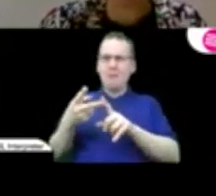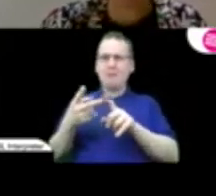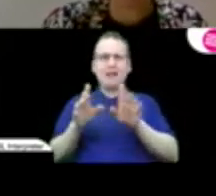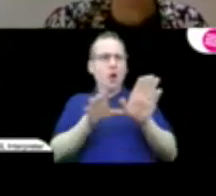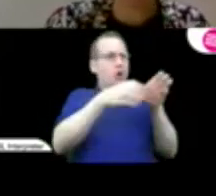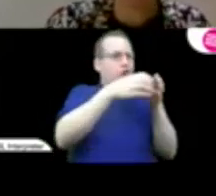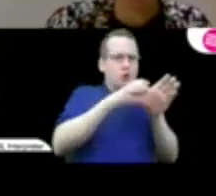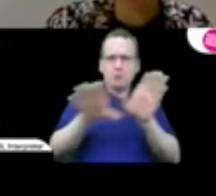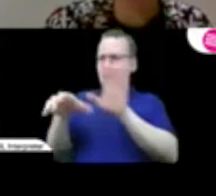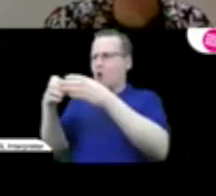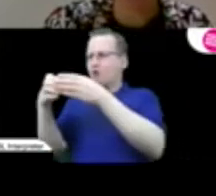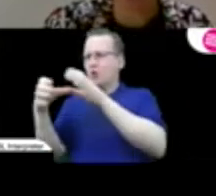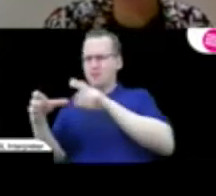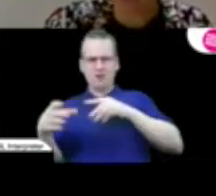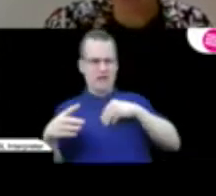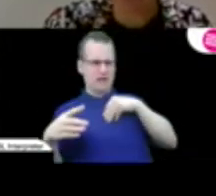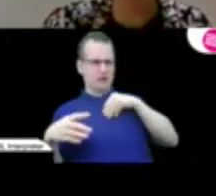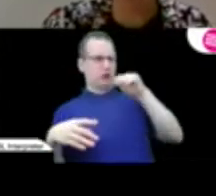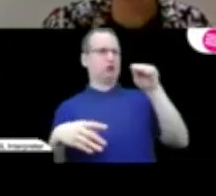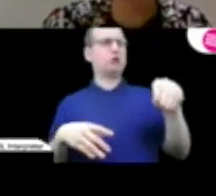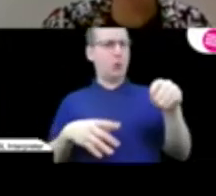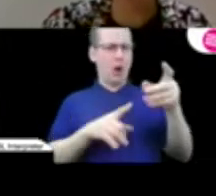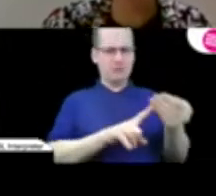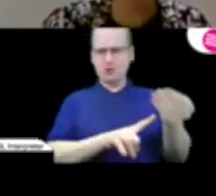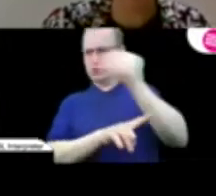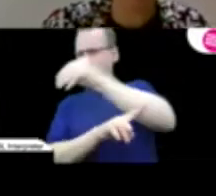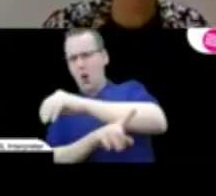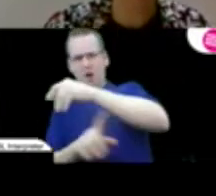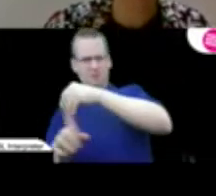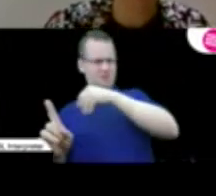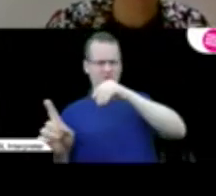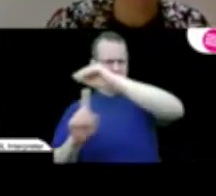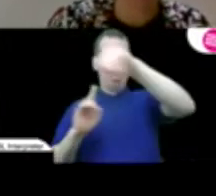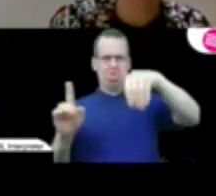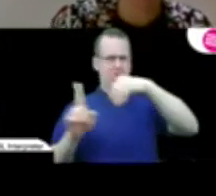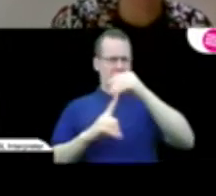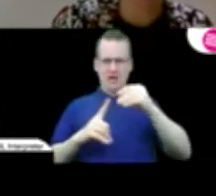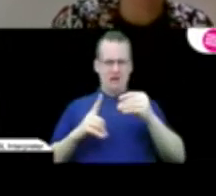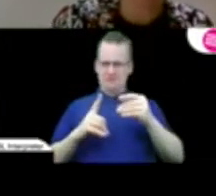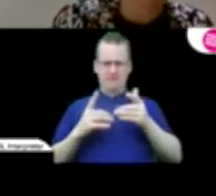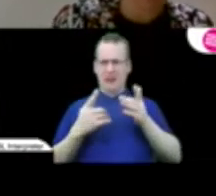white managers, and how they were sick of being exploited.